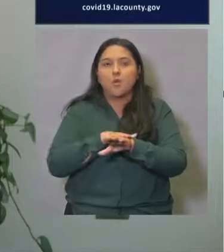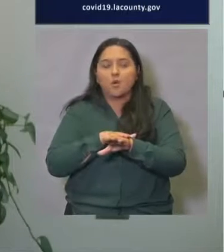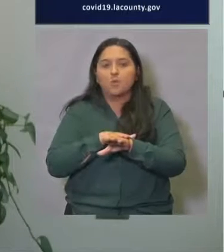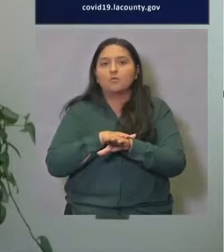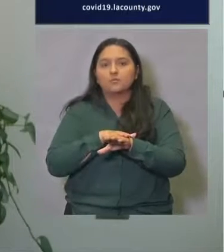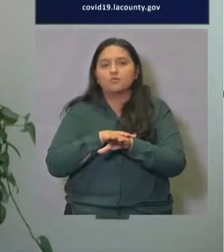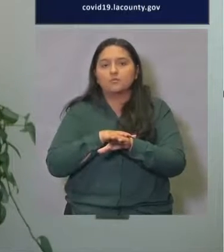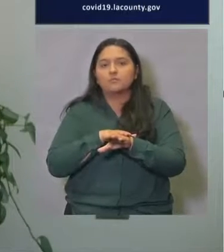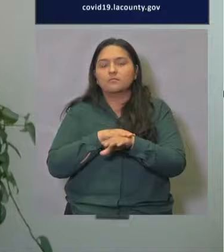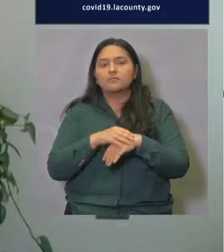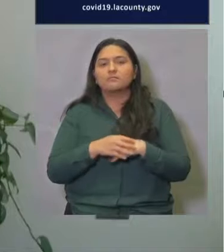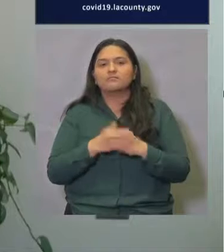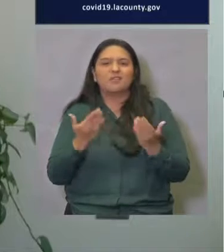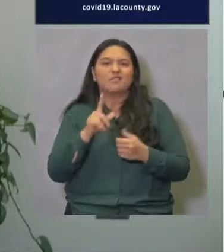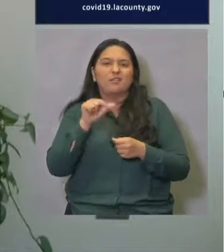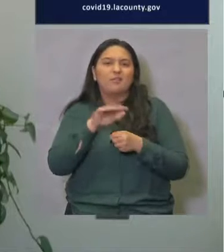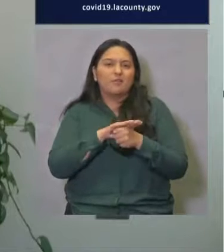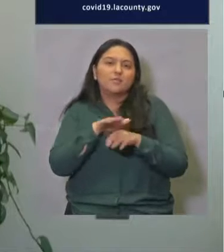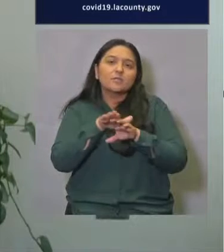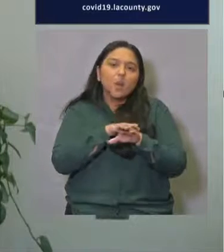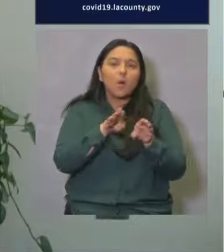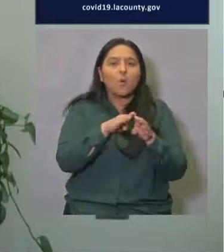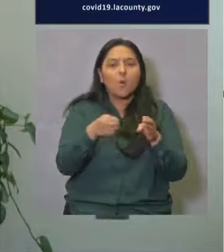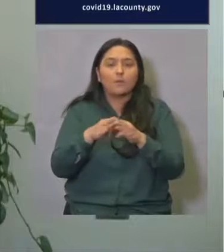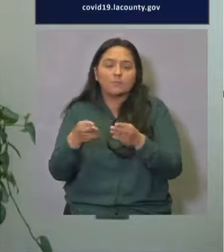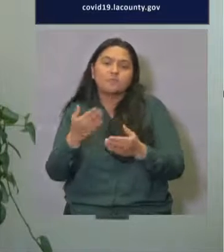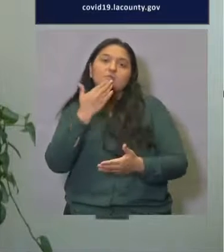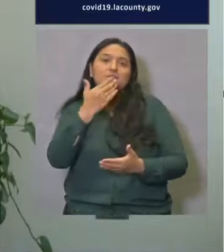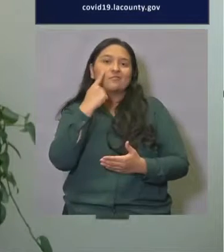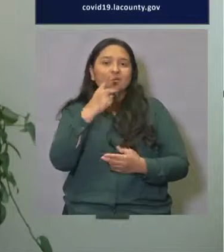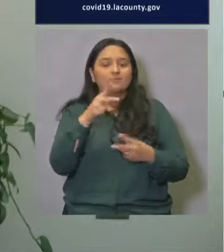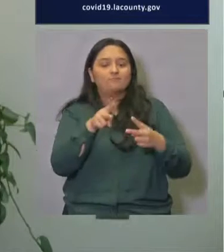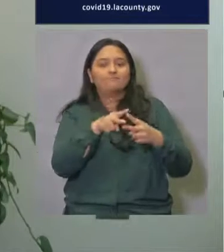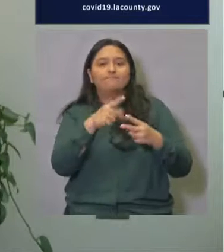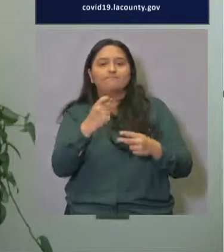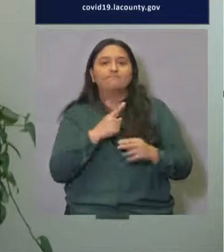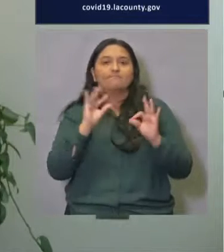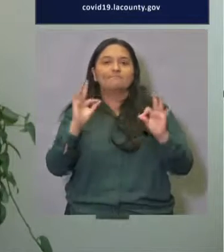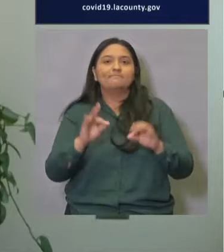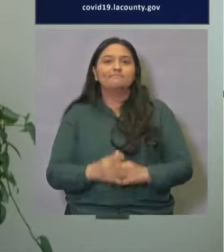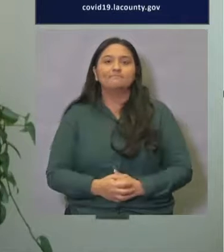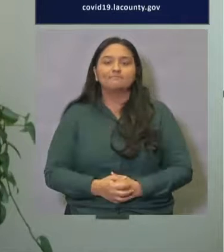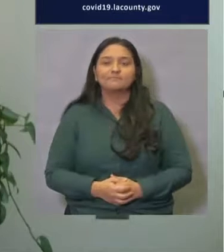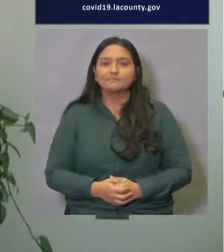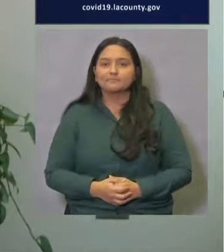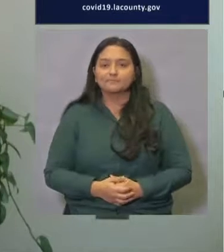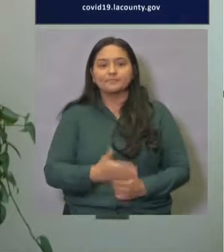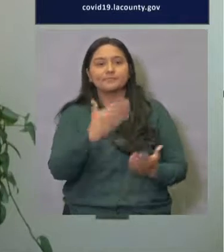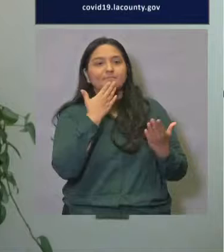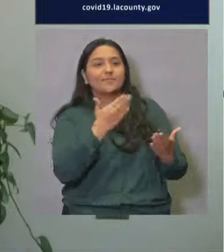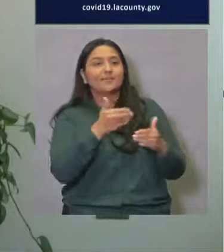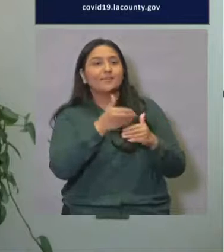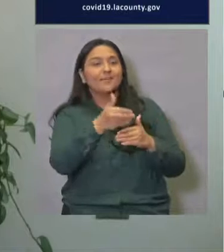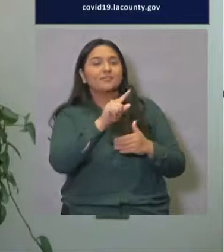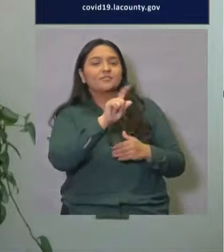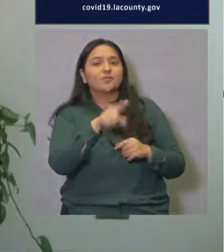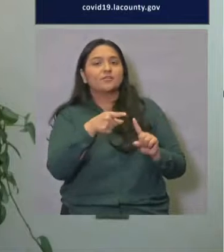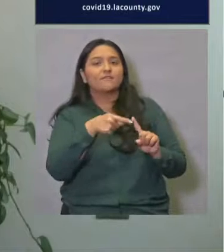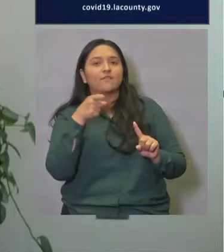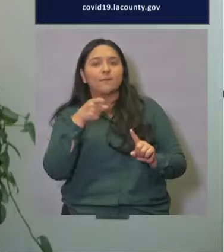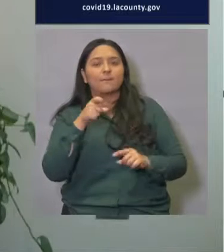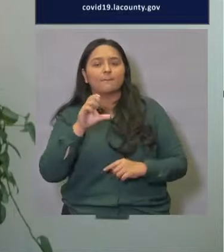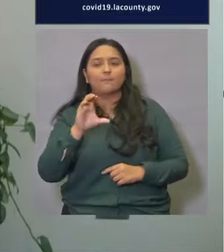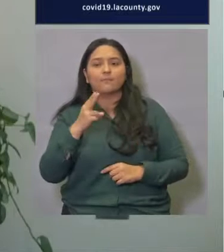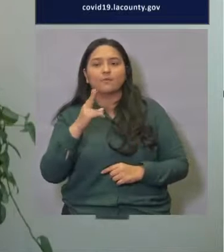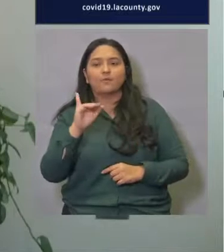our reopening here in the county. So thanks for both those questions. Thank you. Our next question comes from the line of